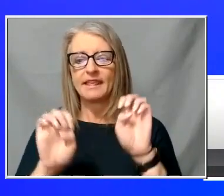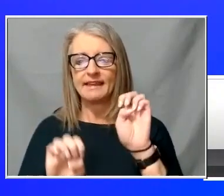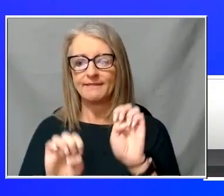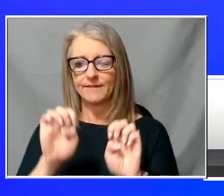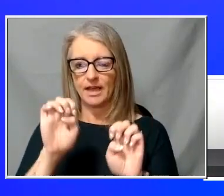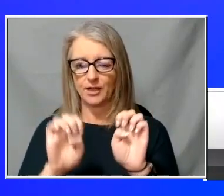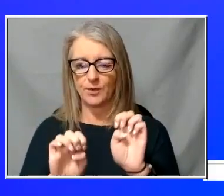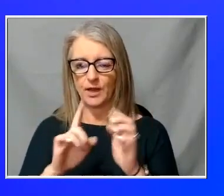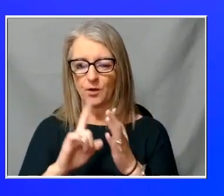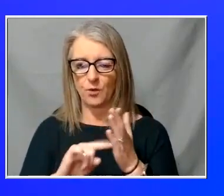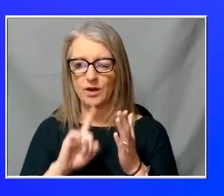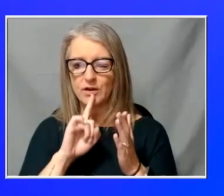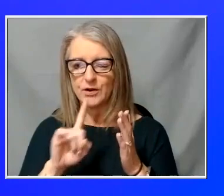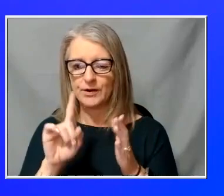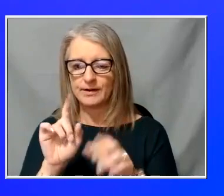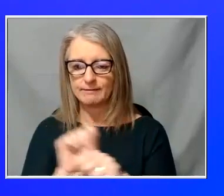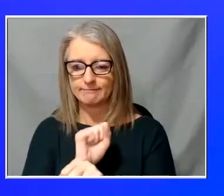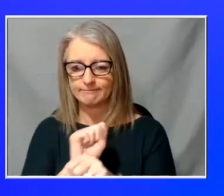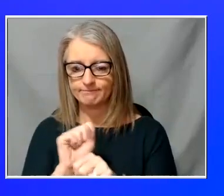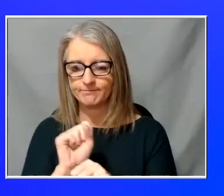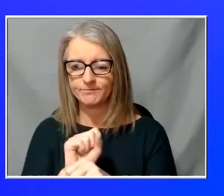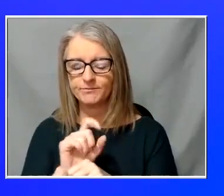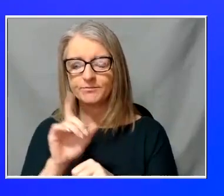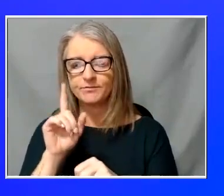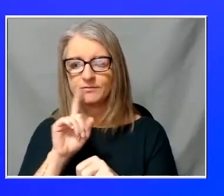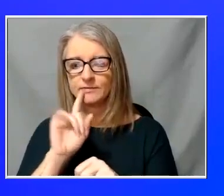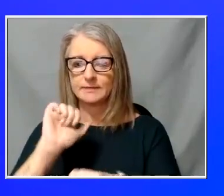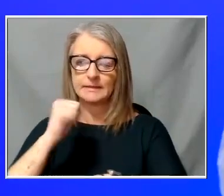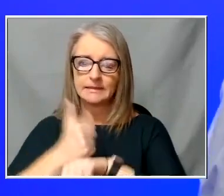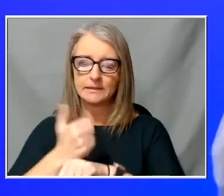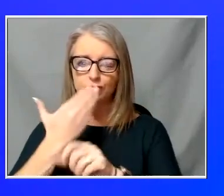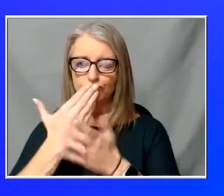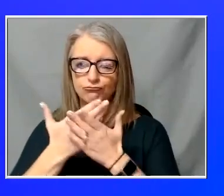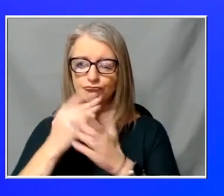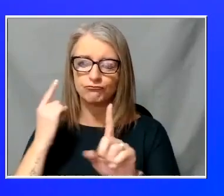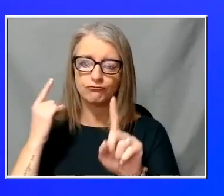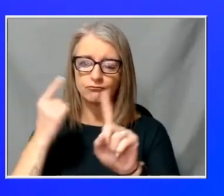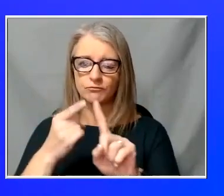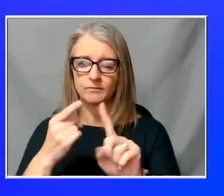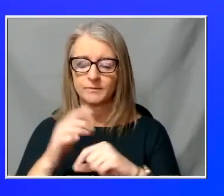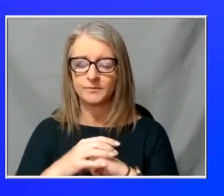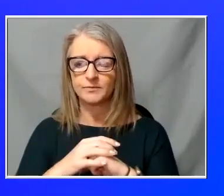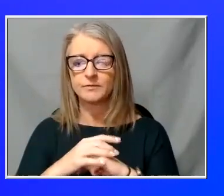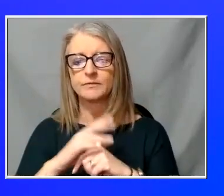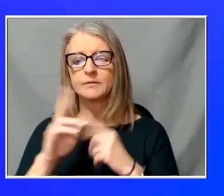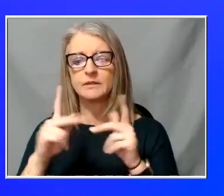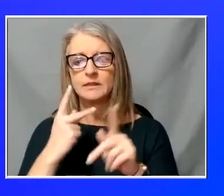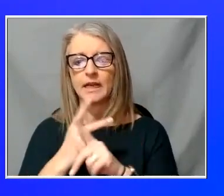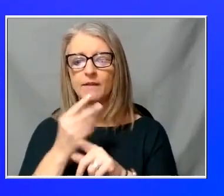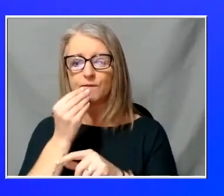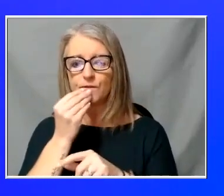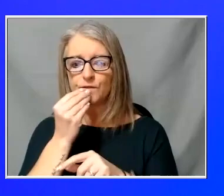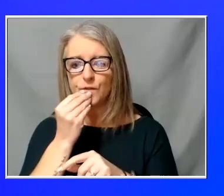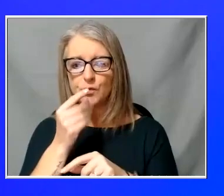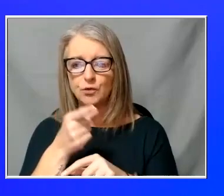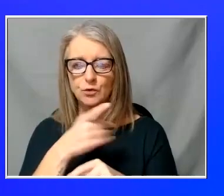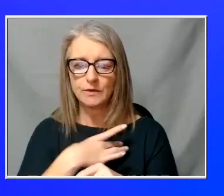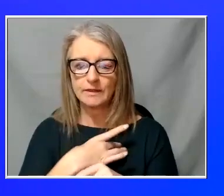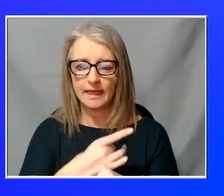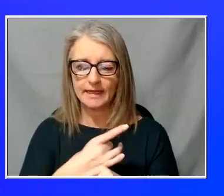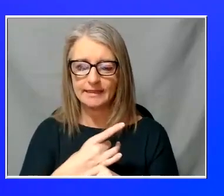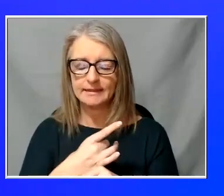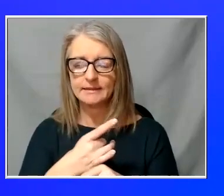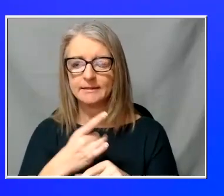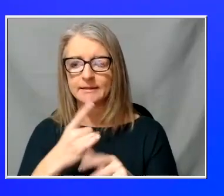at, right? So right. there, and set the realistic goal, right? In terms of the food, start with the food that you like, and